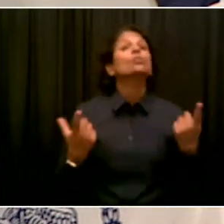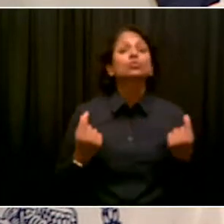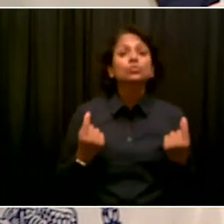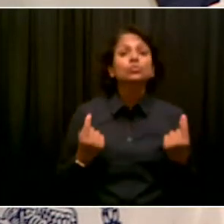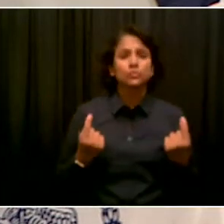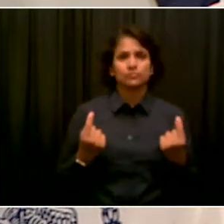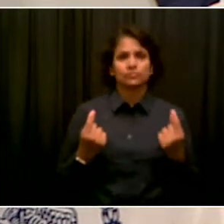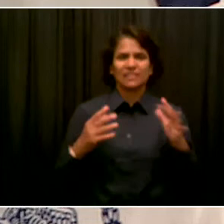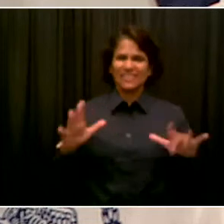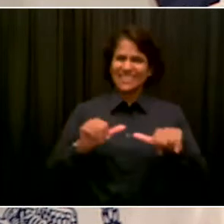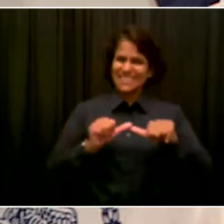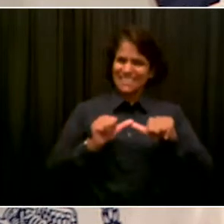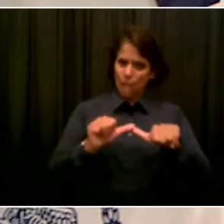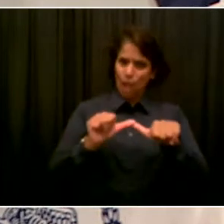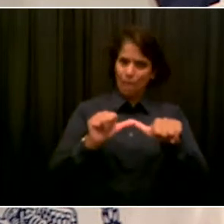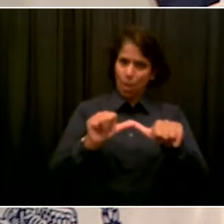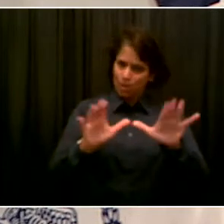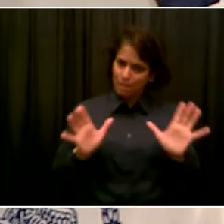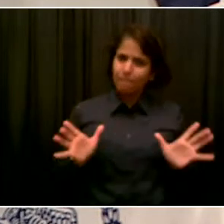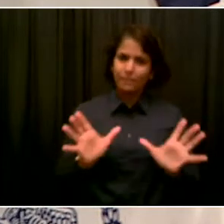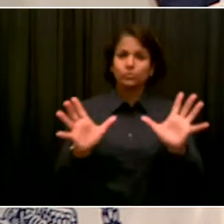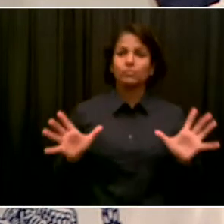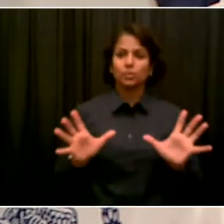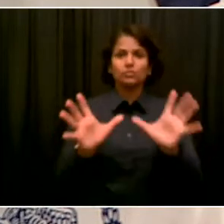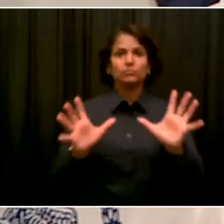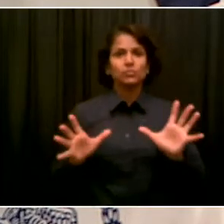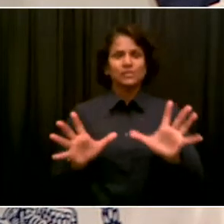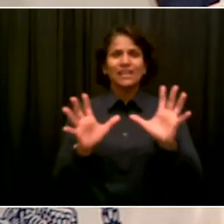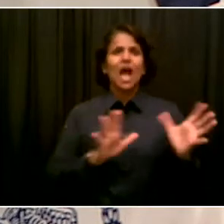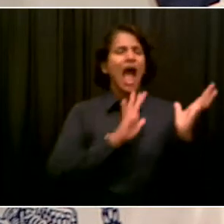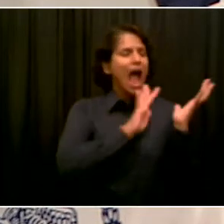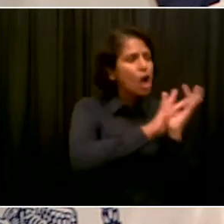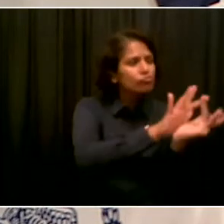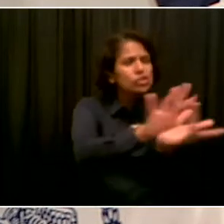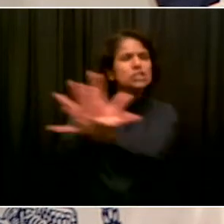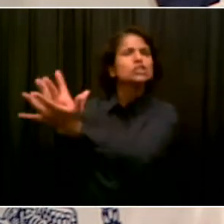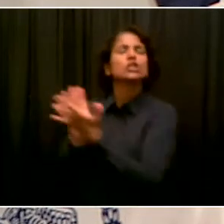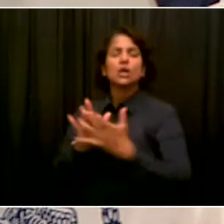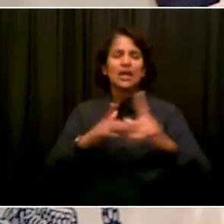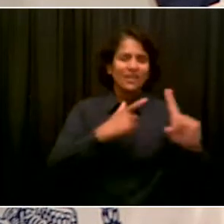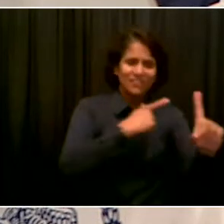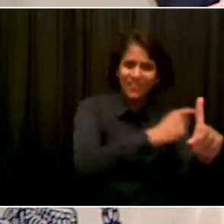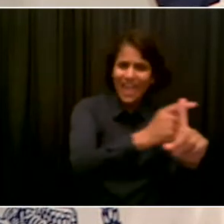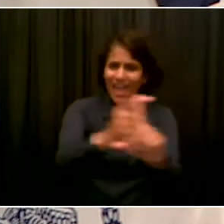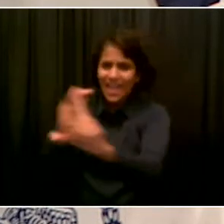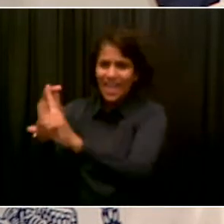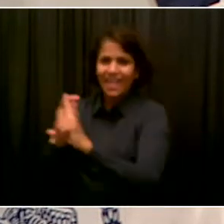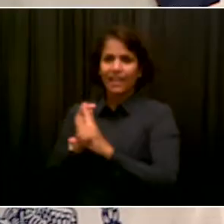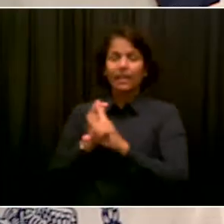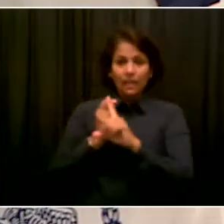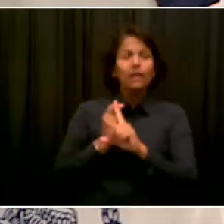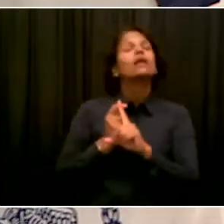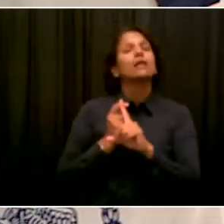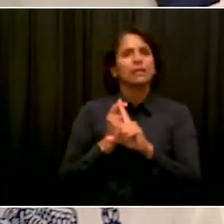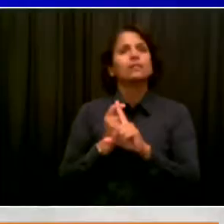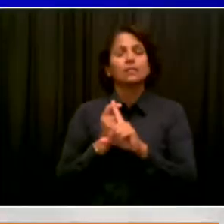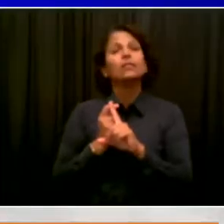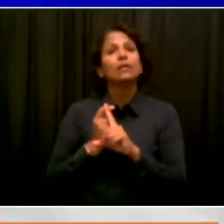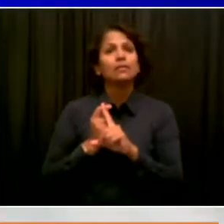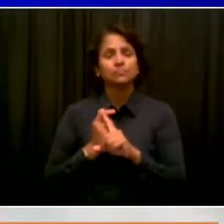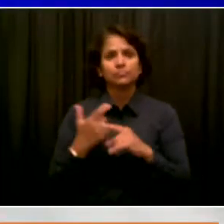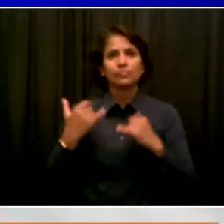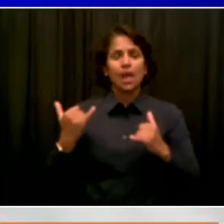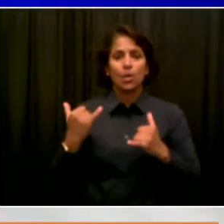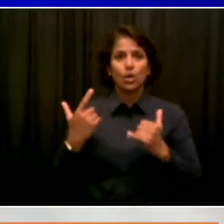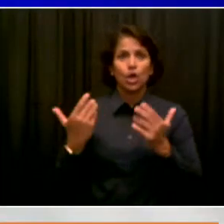We're going to keep reaching new people every day. But there's also the crucial question of boosters.